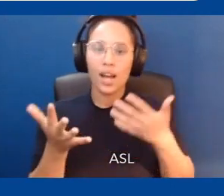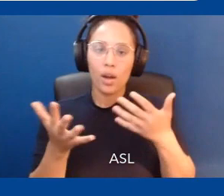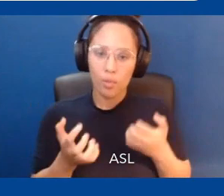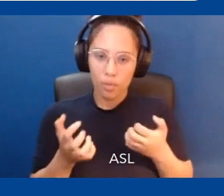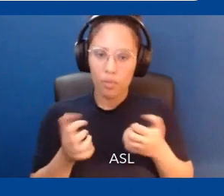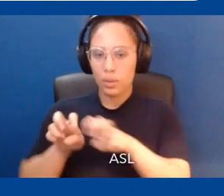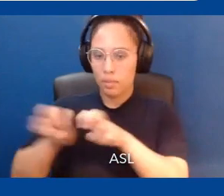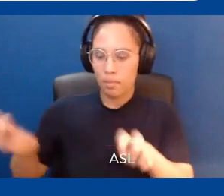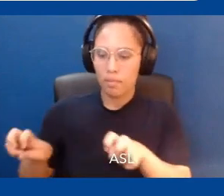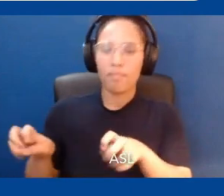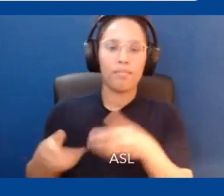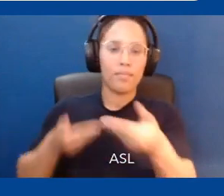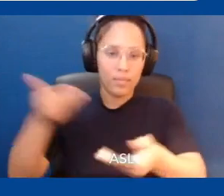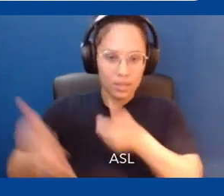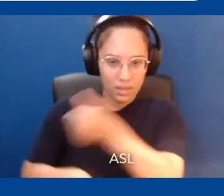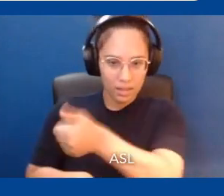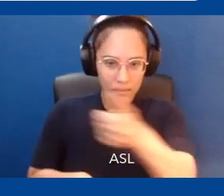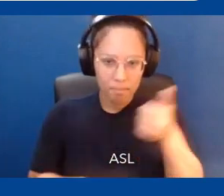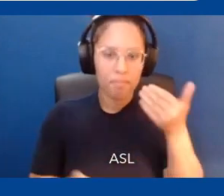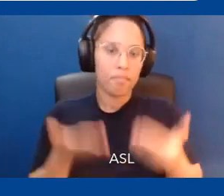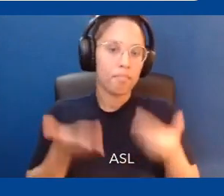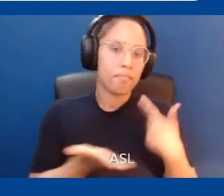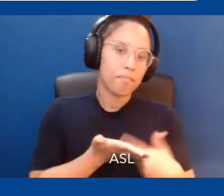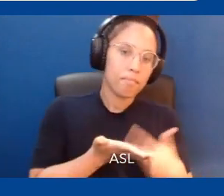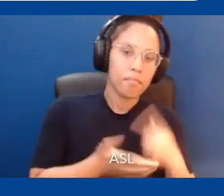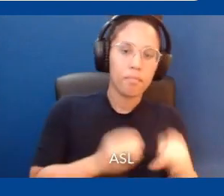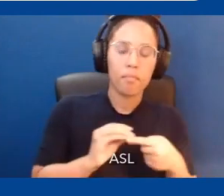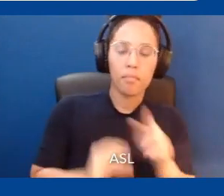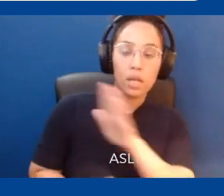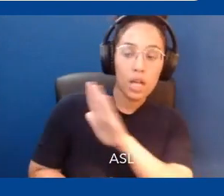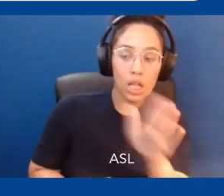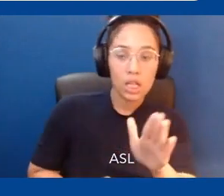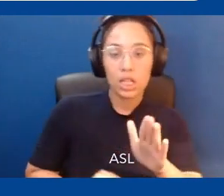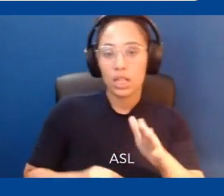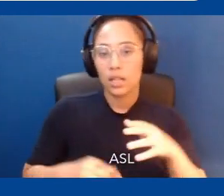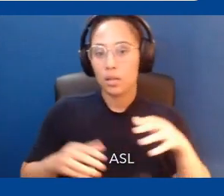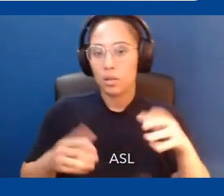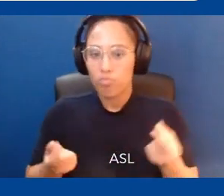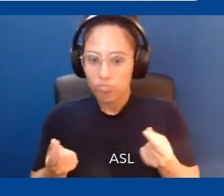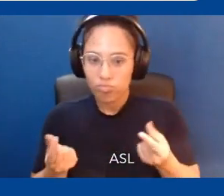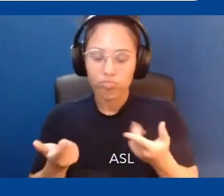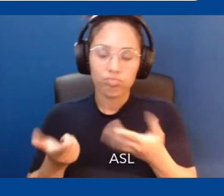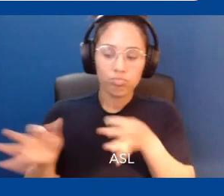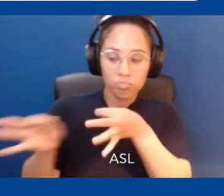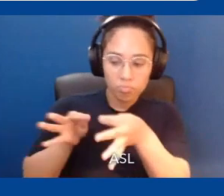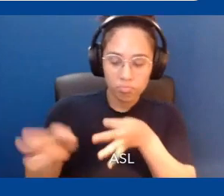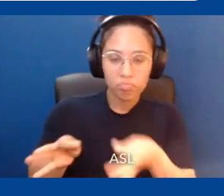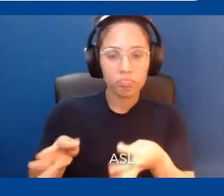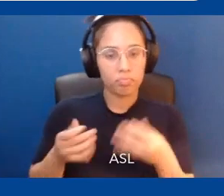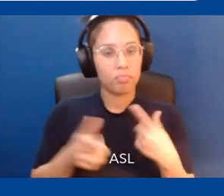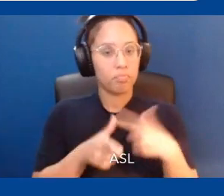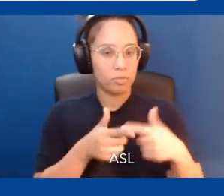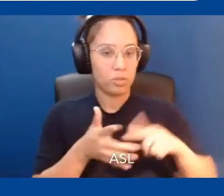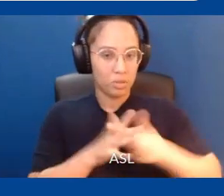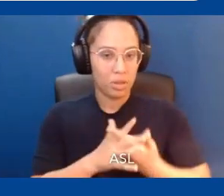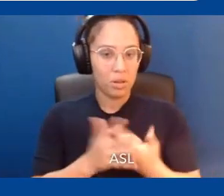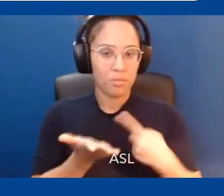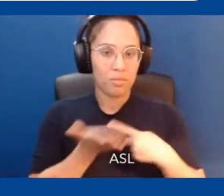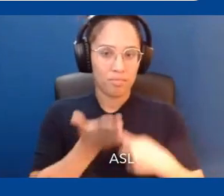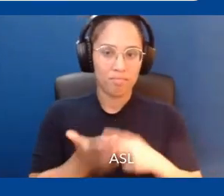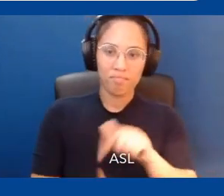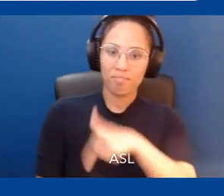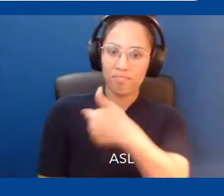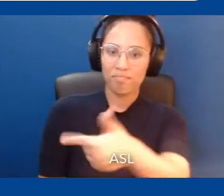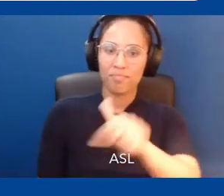about your practice and maybe the films that we're going to be talking about in today's discussion. Agustina, could you start?